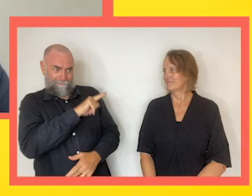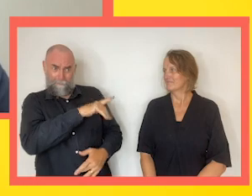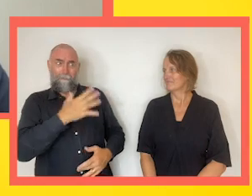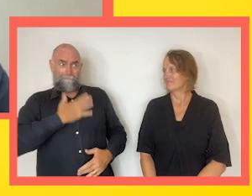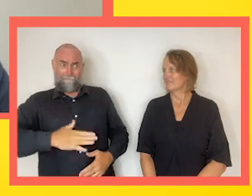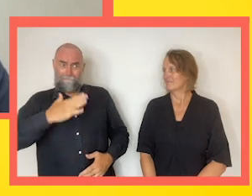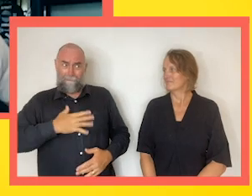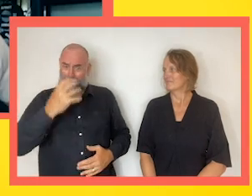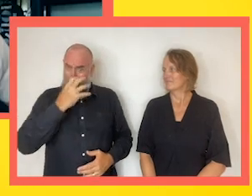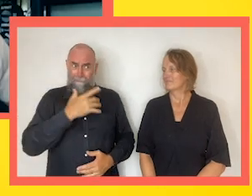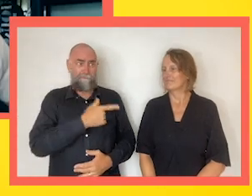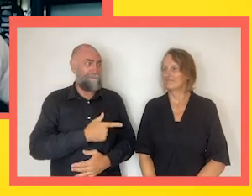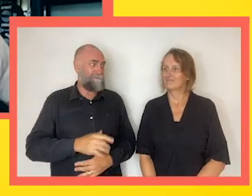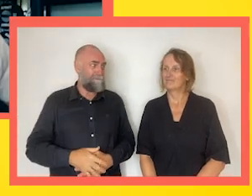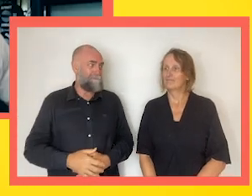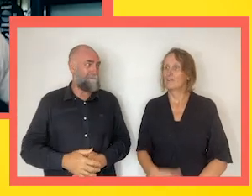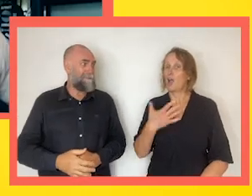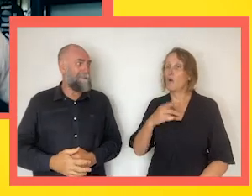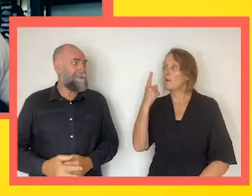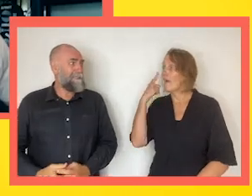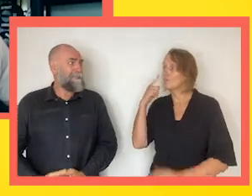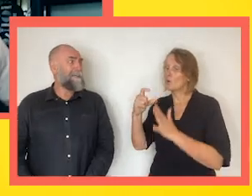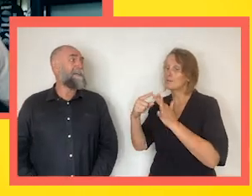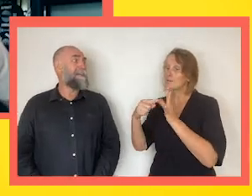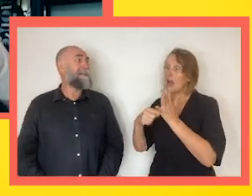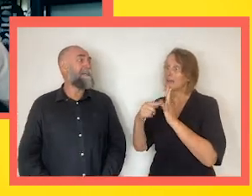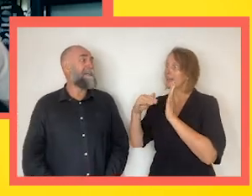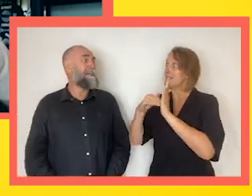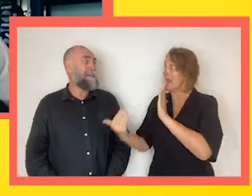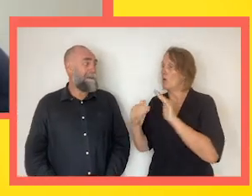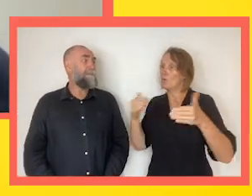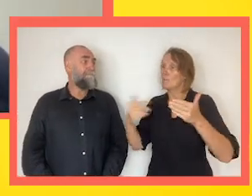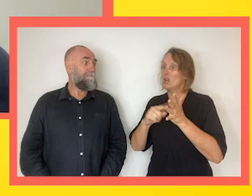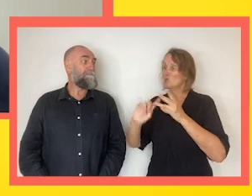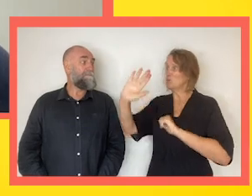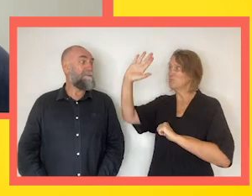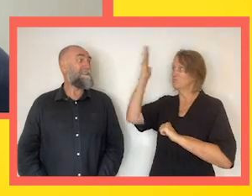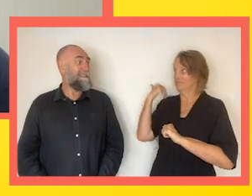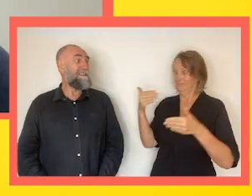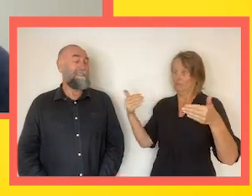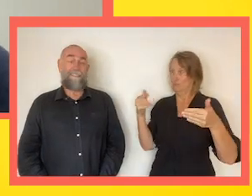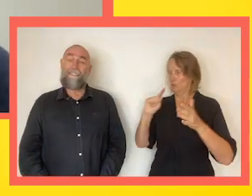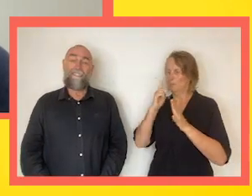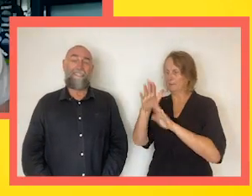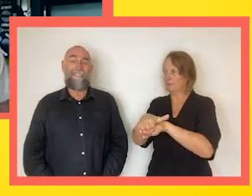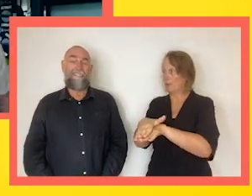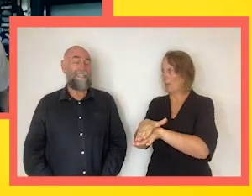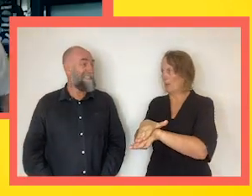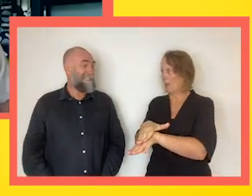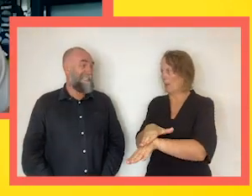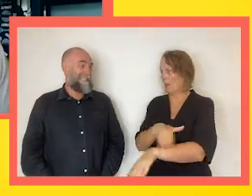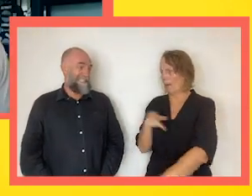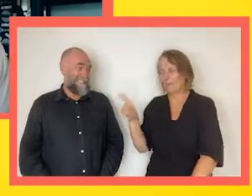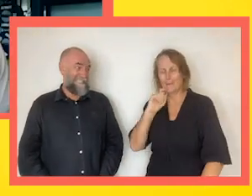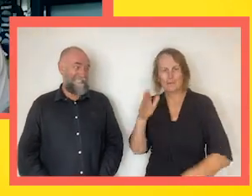but. Yeah, I'd like to see your data these days compared to what you used to do, mate. Tell us that. Tell us a little about your data